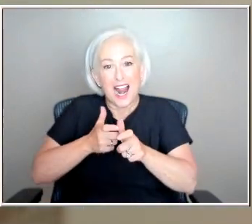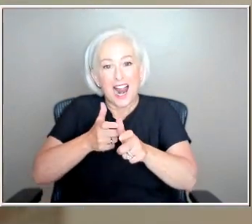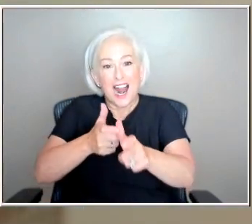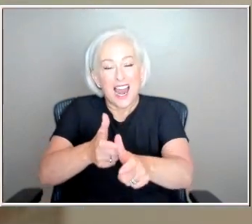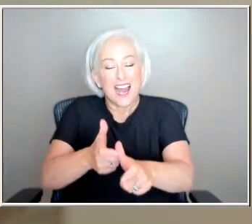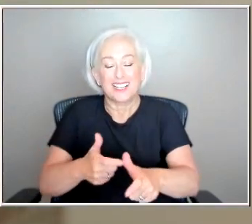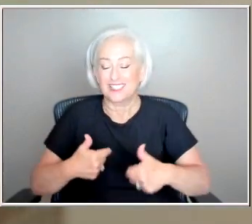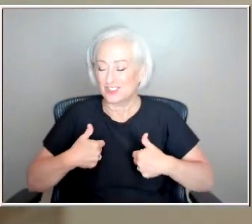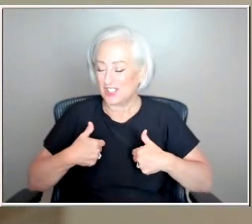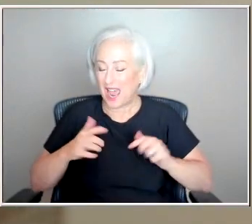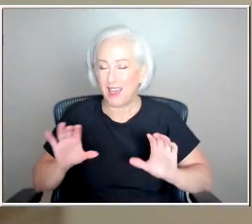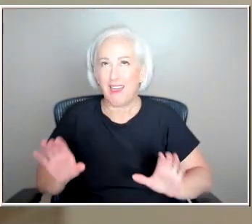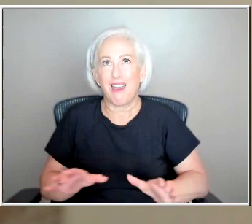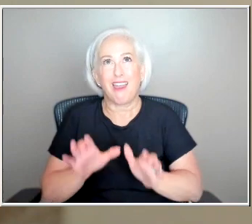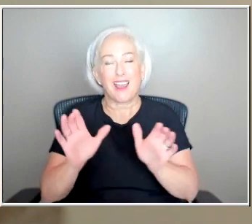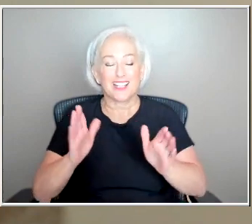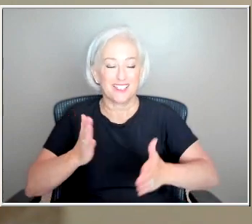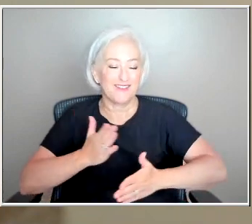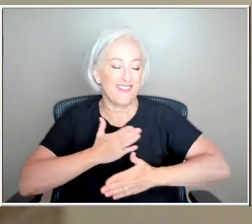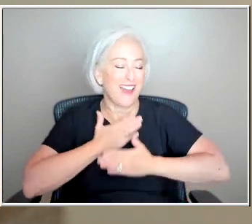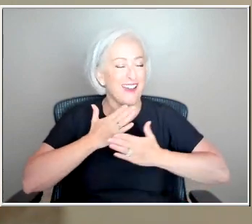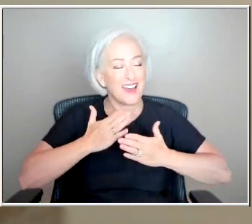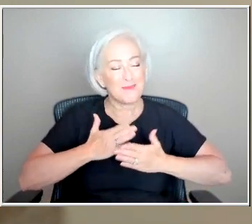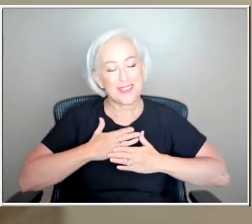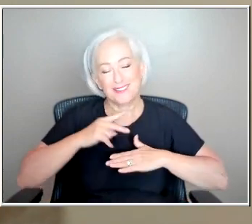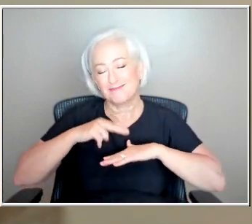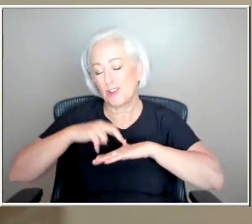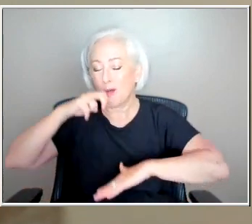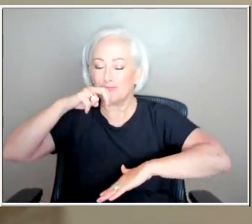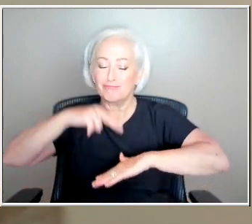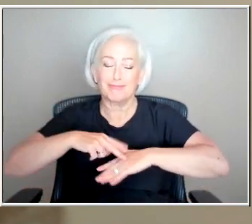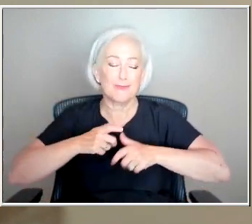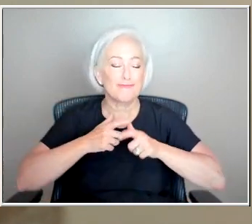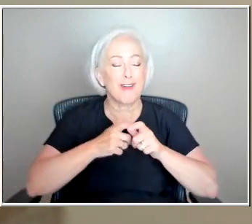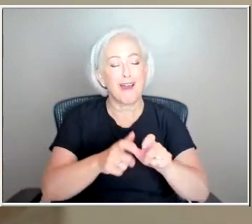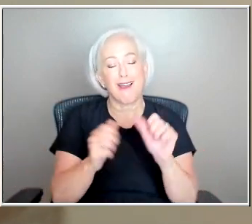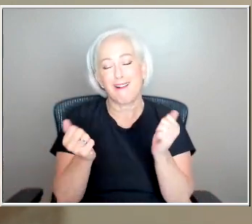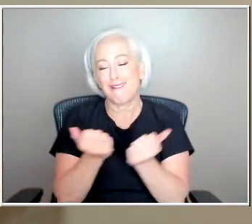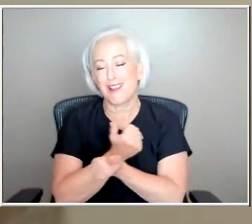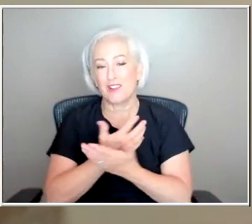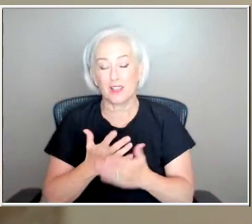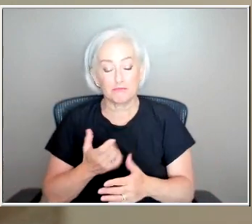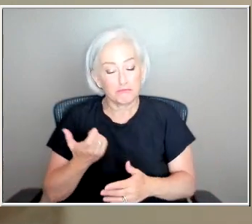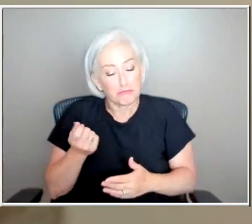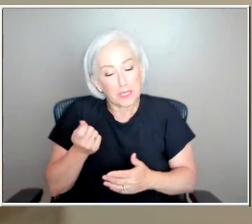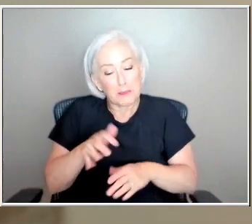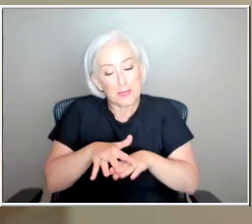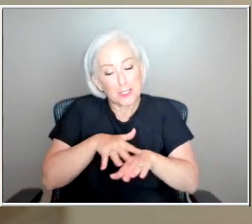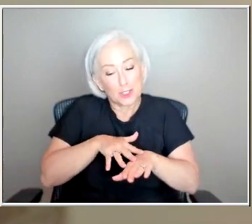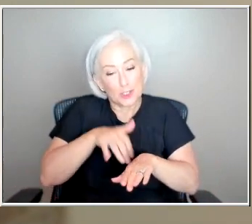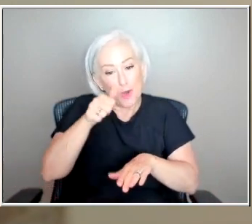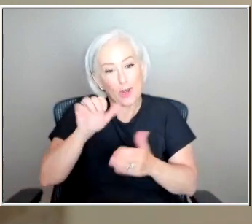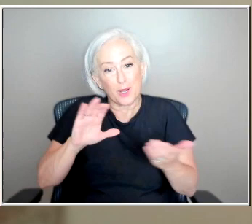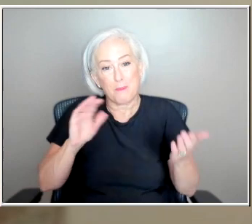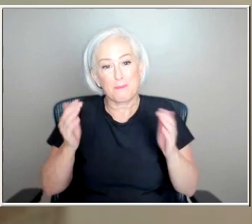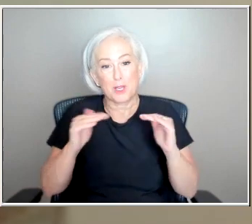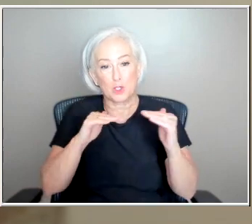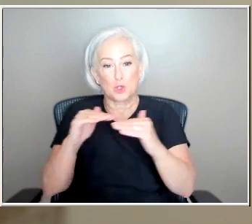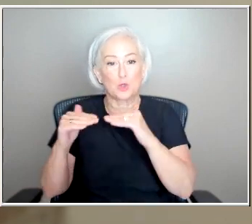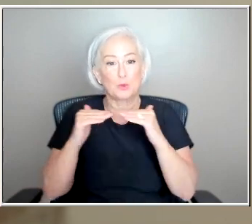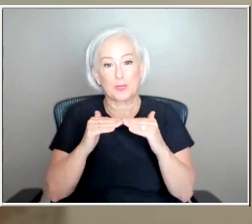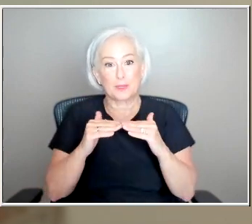she's happy and she can run and she can jump, and she may still be a little bit slower than her peers, but the fact that she's doing these things